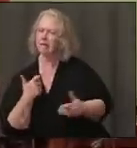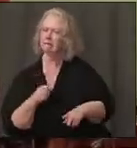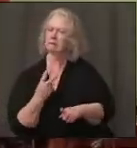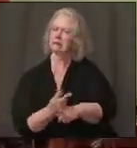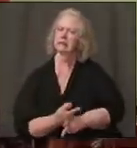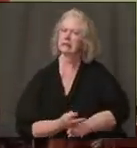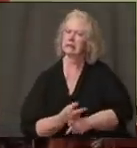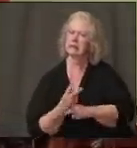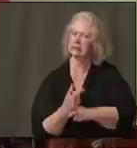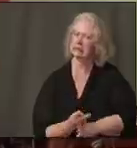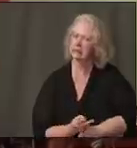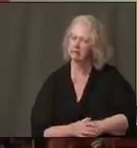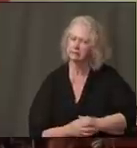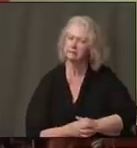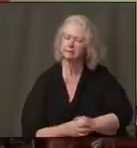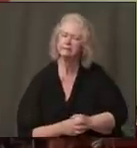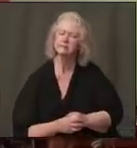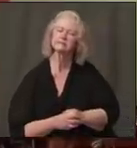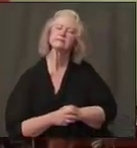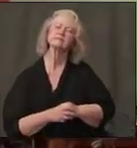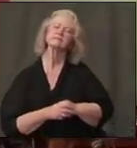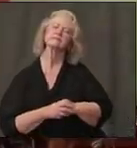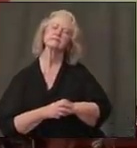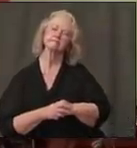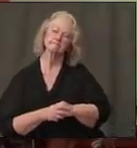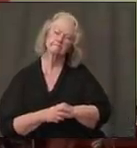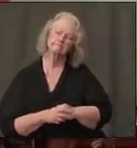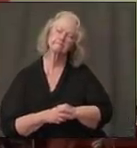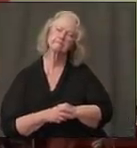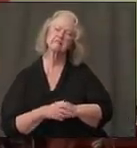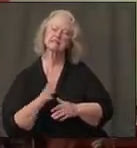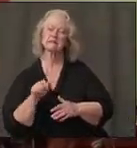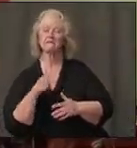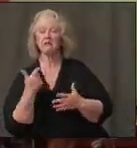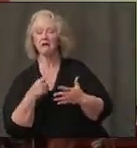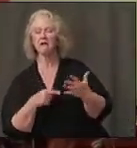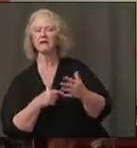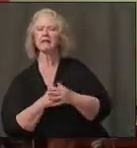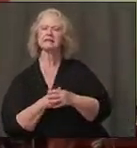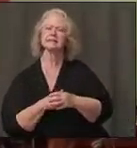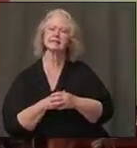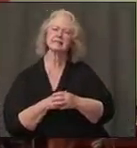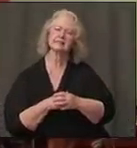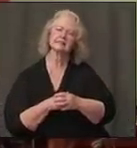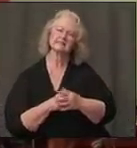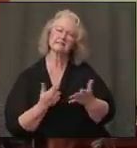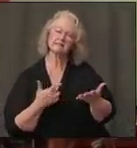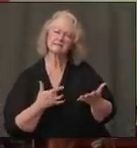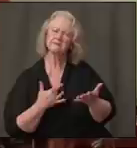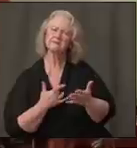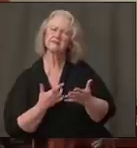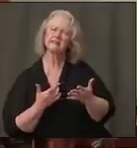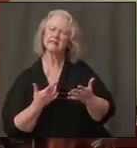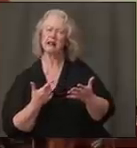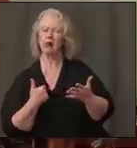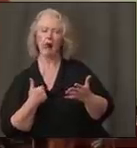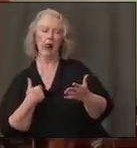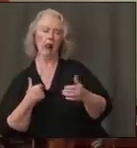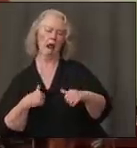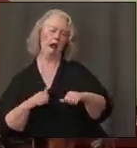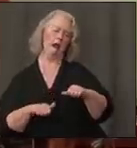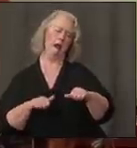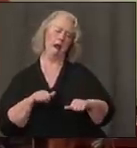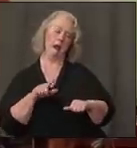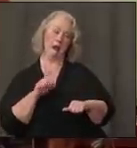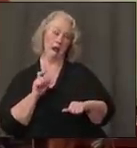Some of the advantages, some of the diseases I've mentioned, I do think I'm a little skeptical that we're going to